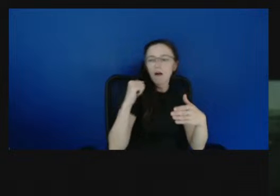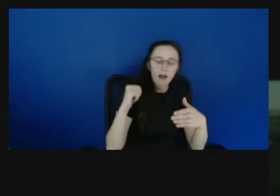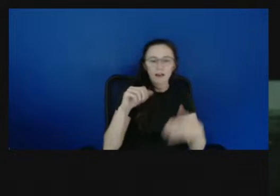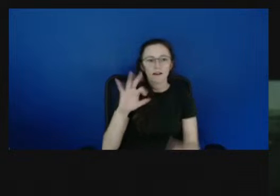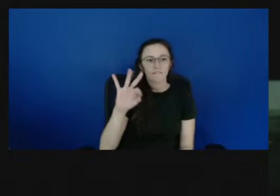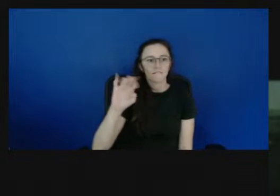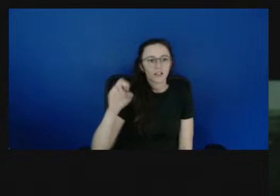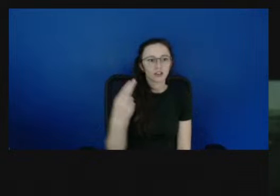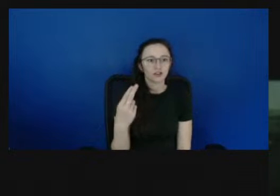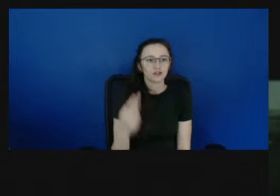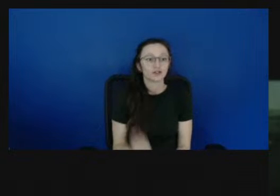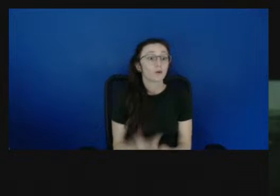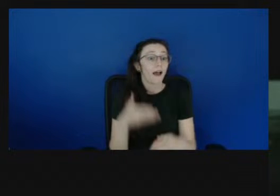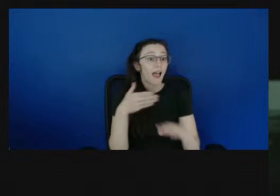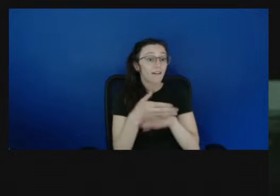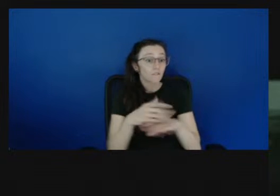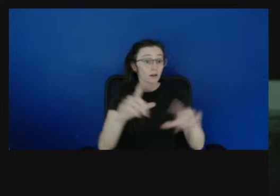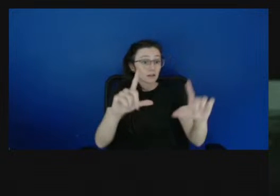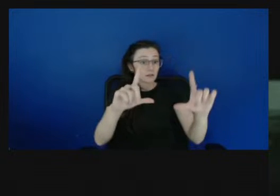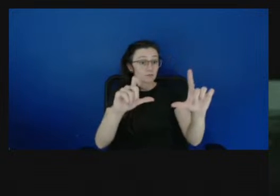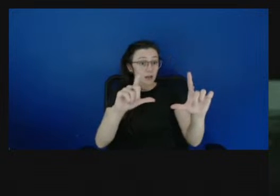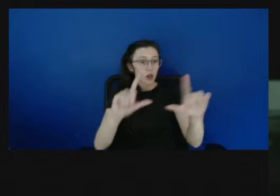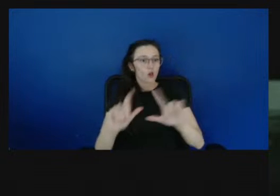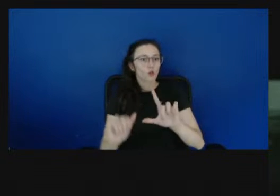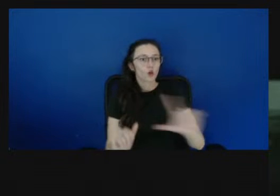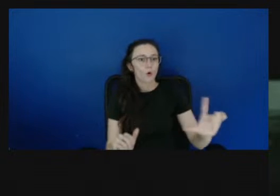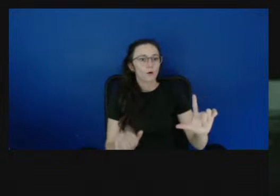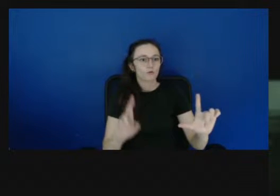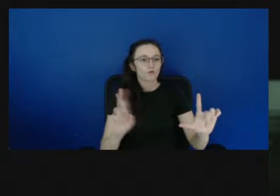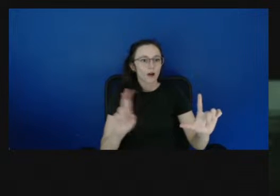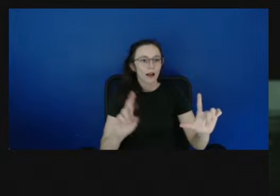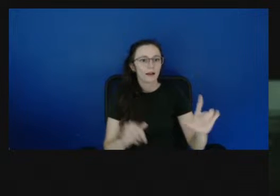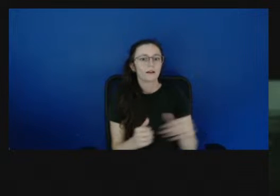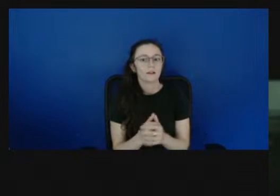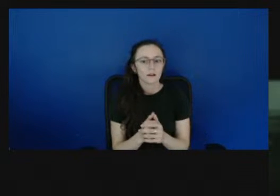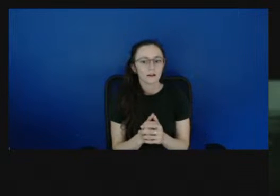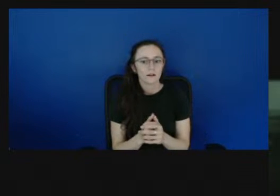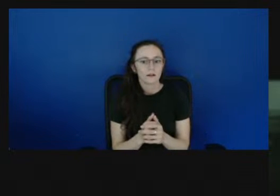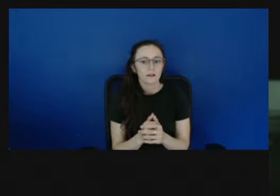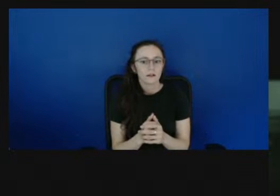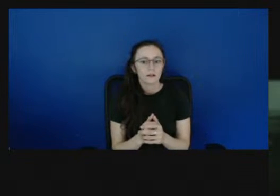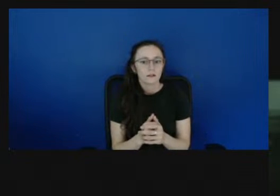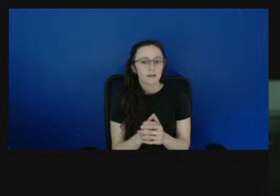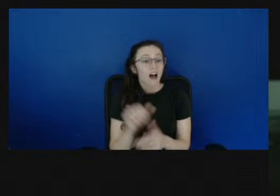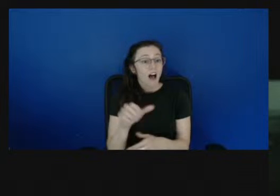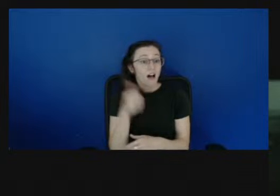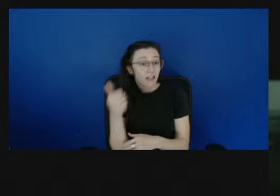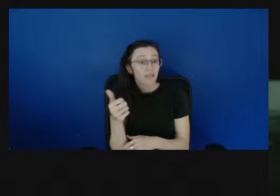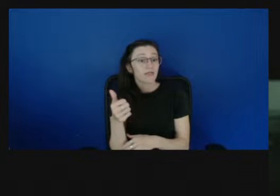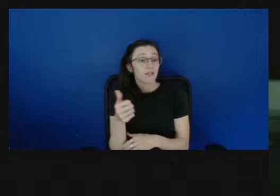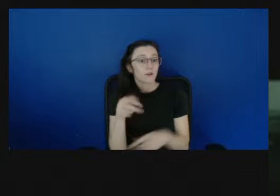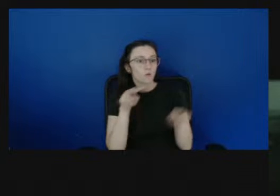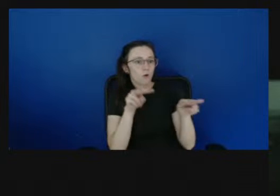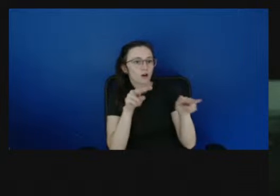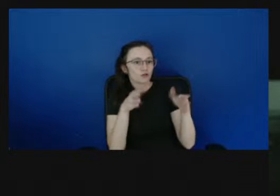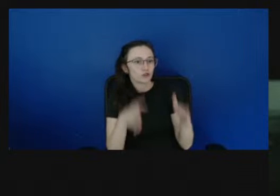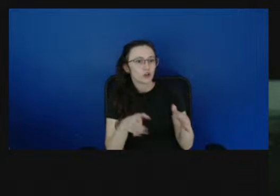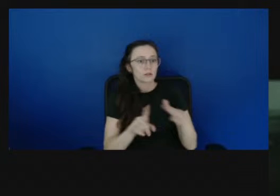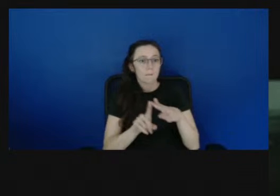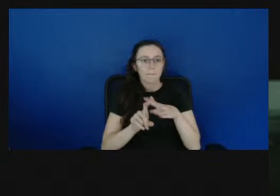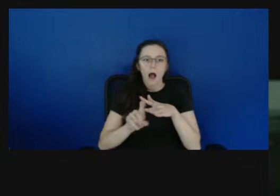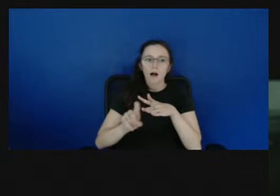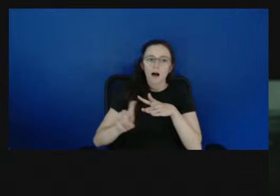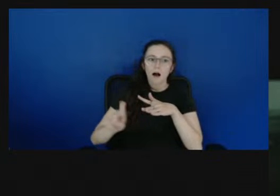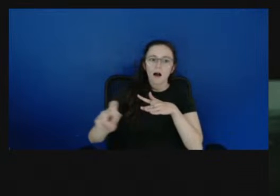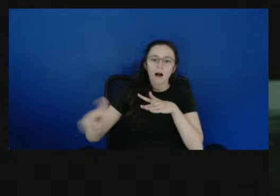snapped this photo, the one in the lower right-hand corner, of other spectators fleeing from the blast at 11:14 a.m. We don't know